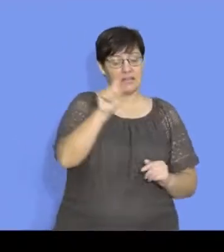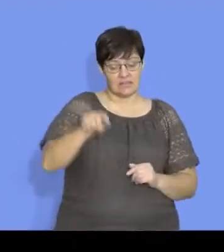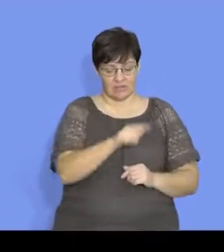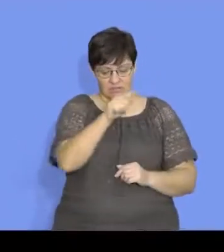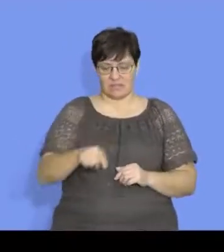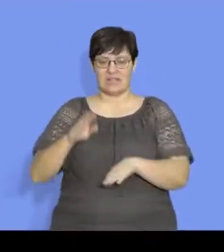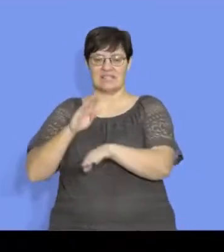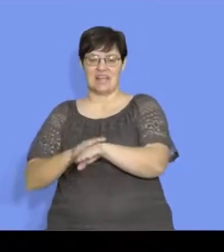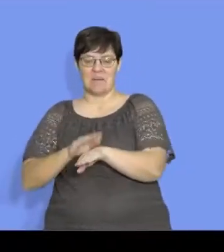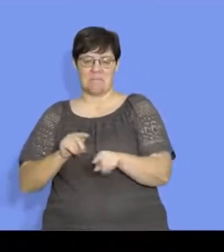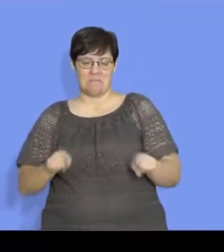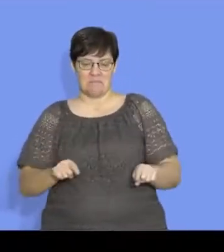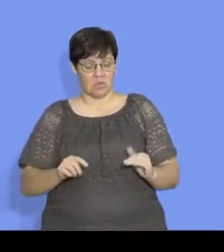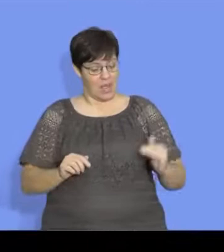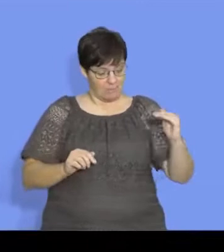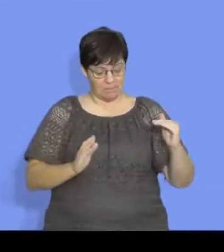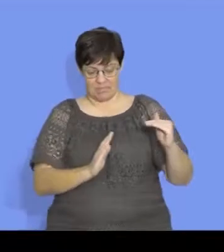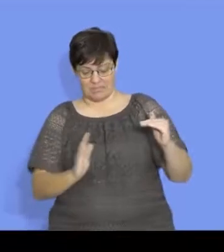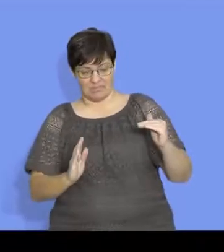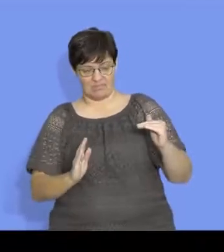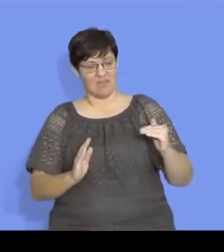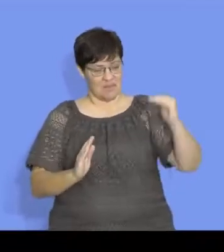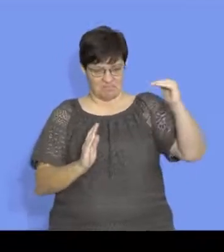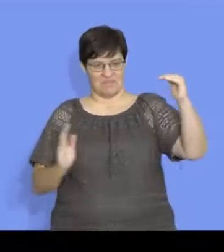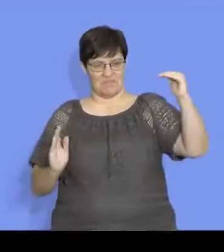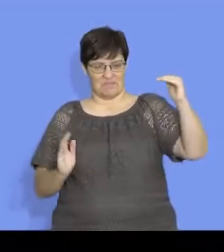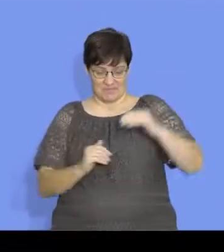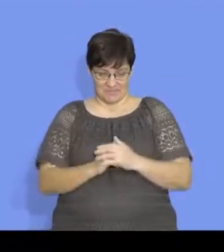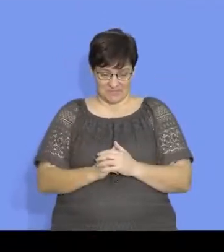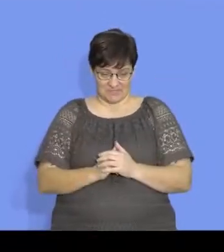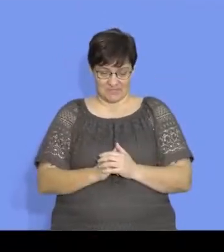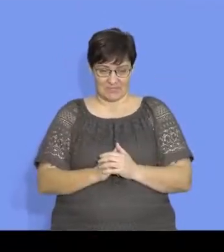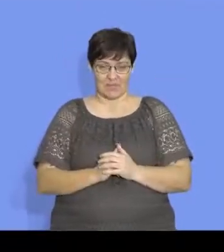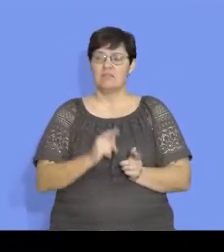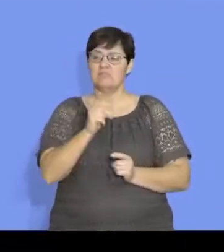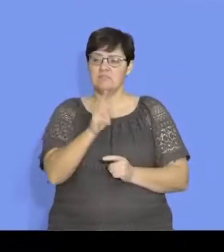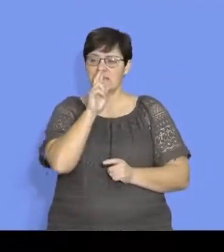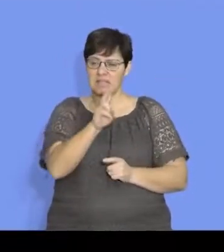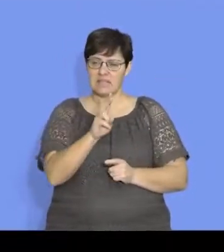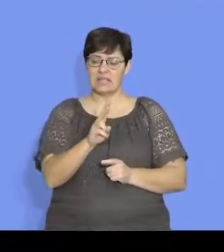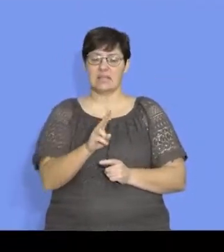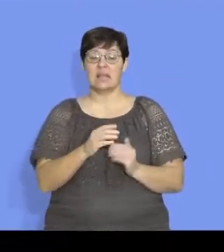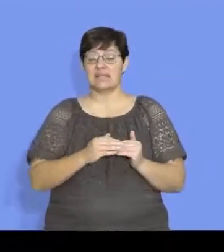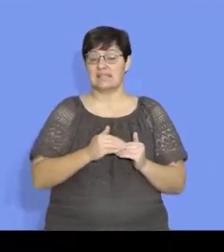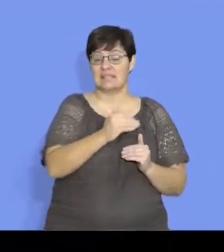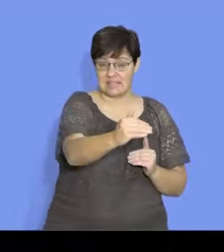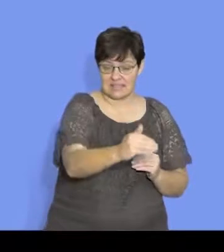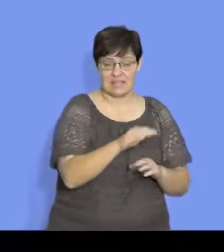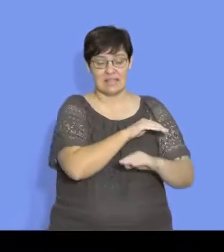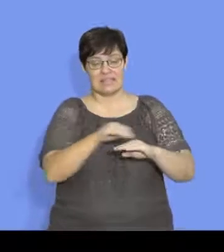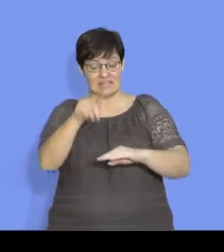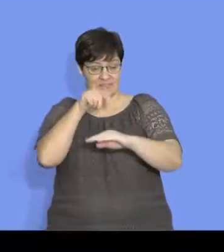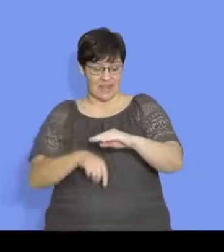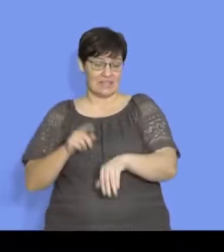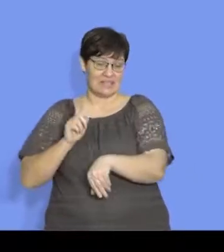to time. If we go to the equation now, we can see that there we've got distance divided by